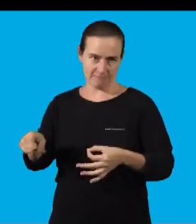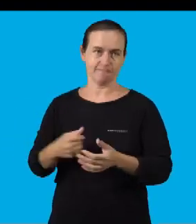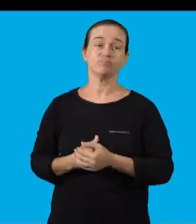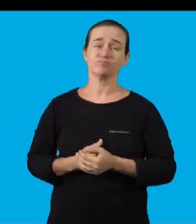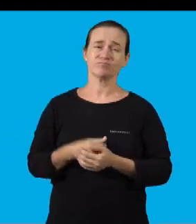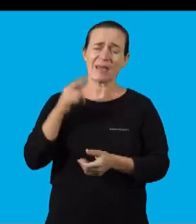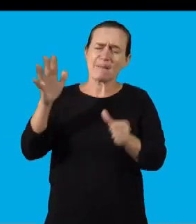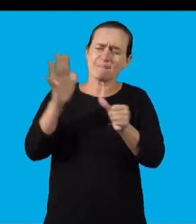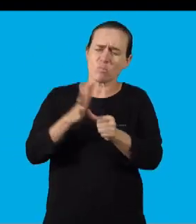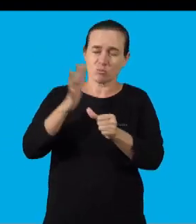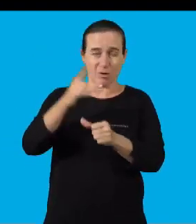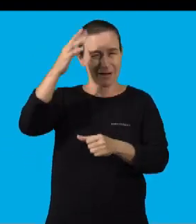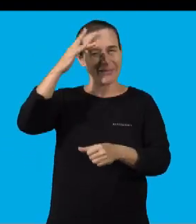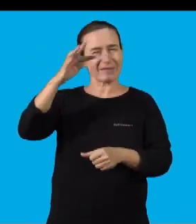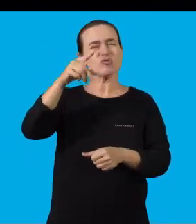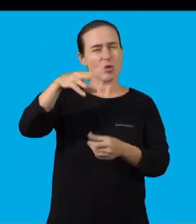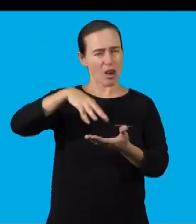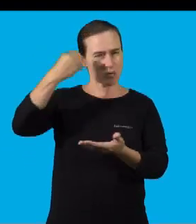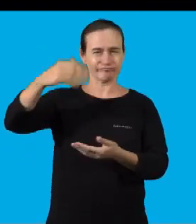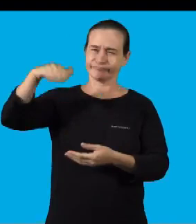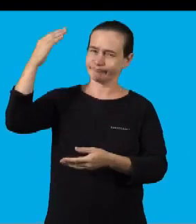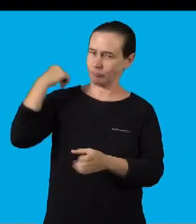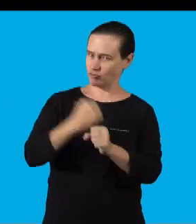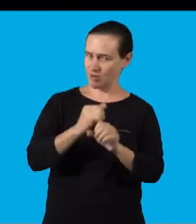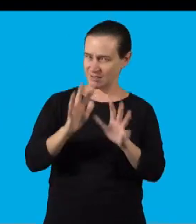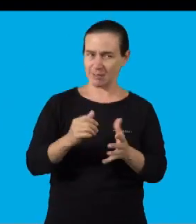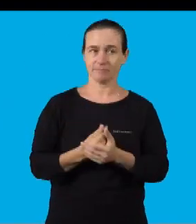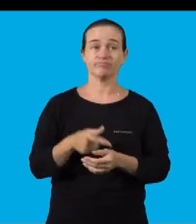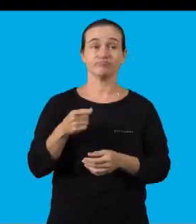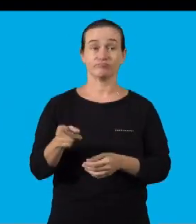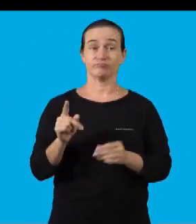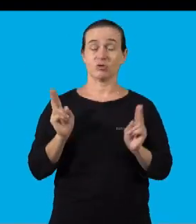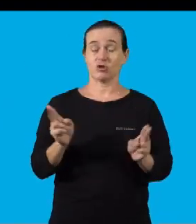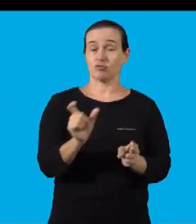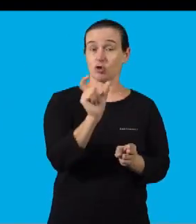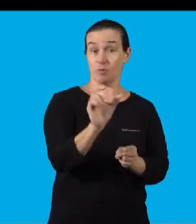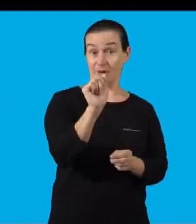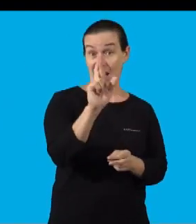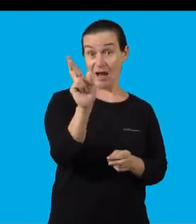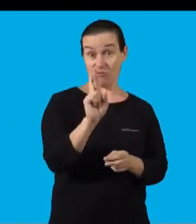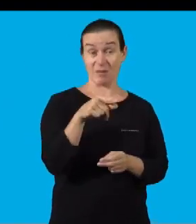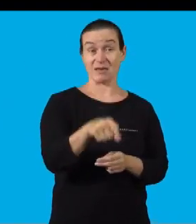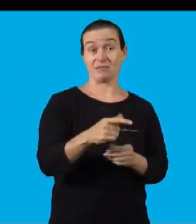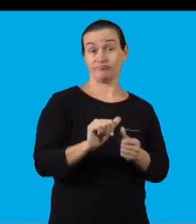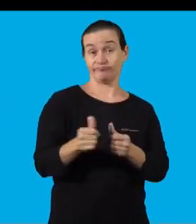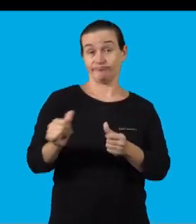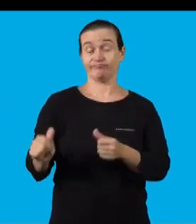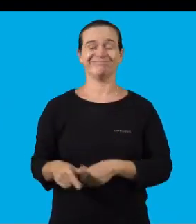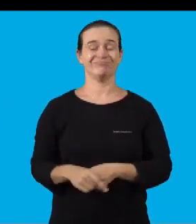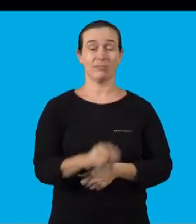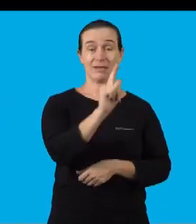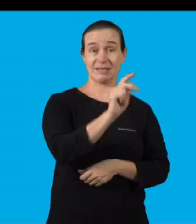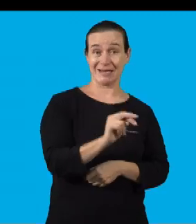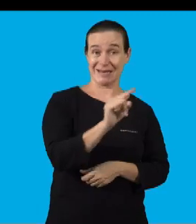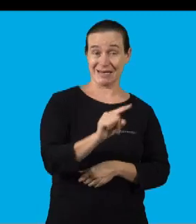key aspects, so these are things that you've learned from grade 10. We know that the general term of an arithmetic sequence is Tn is